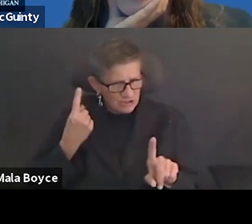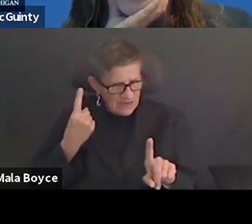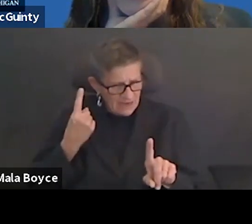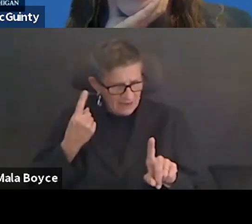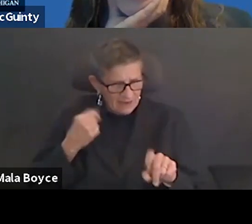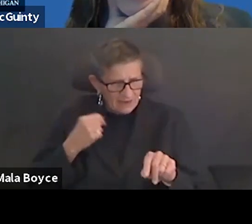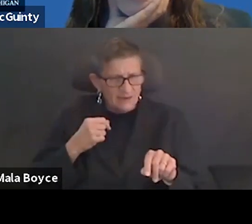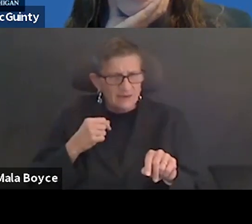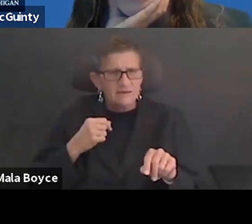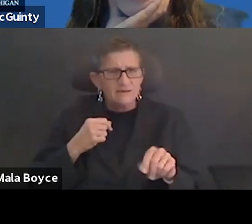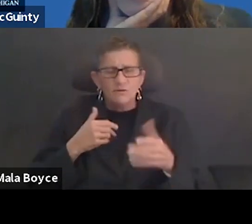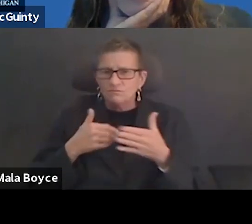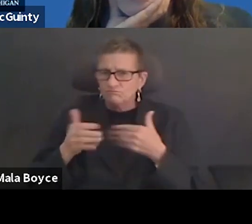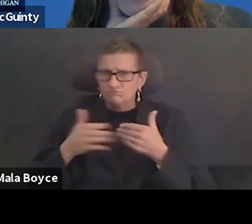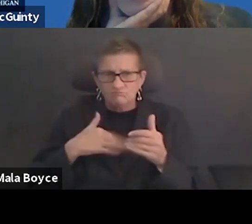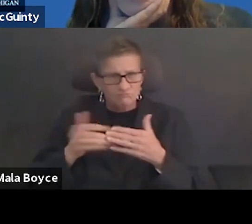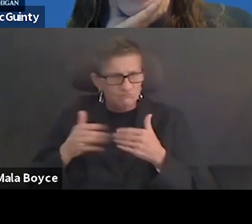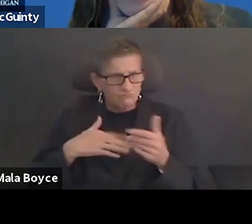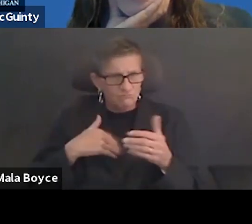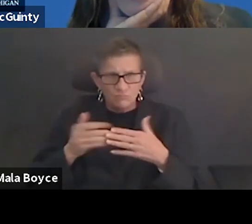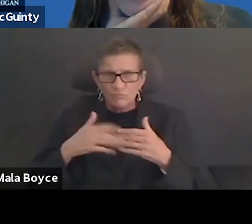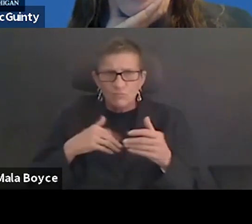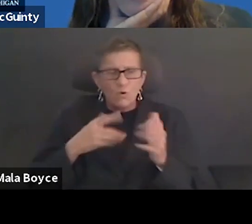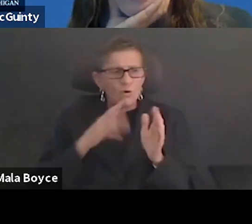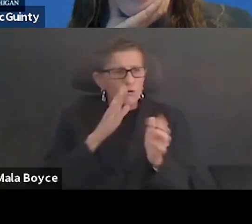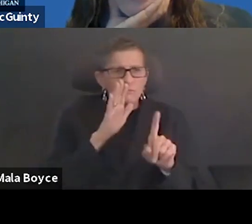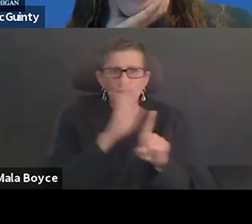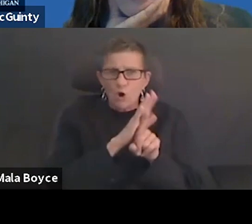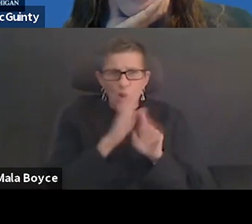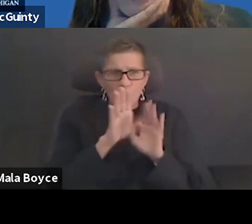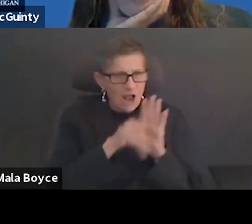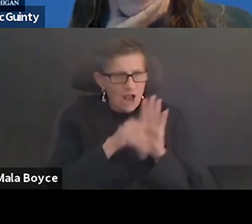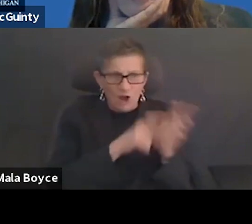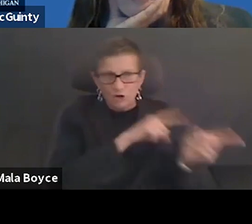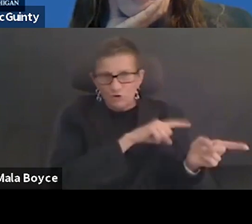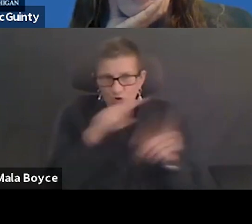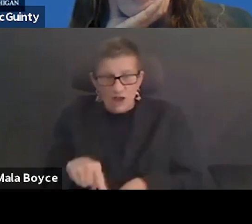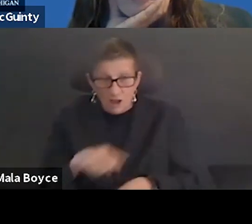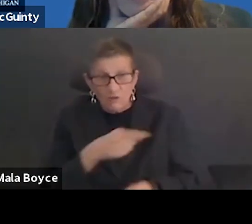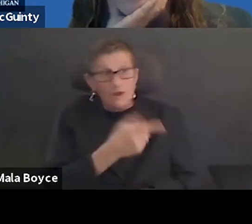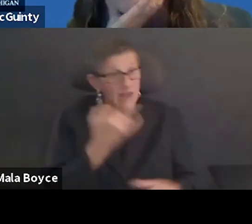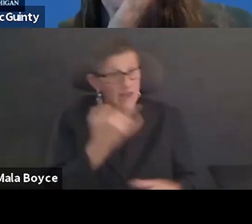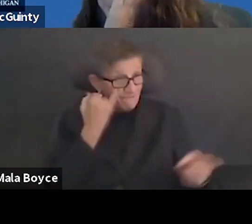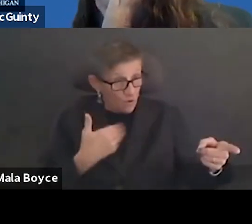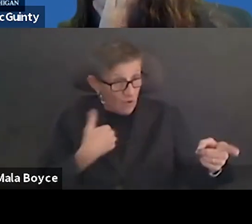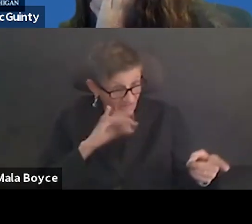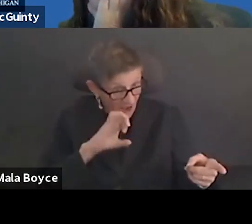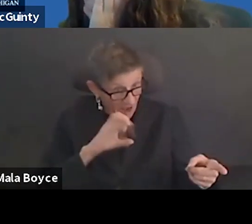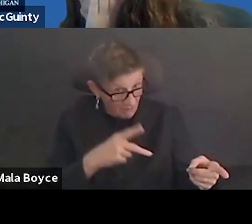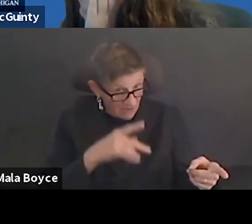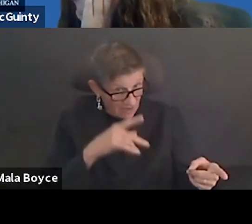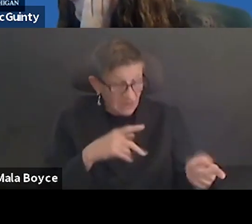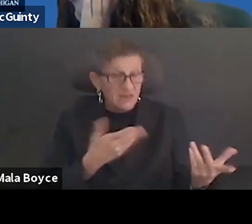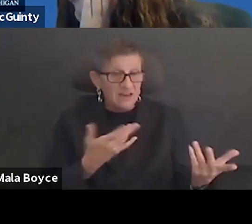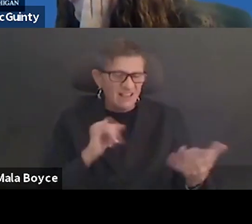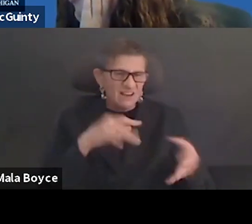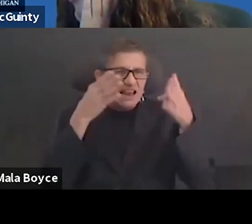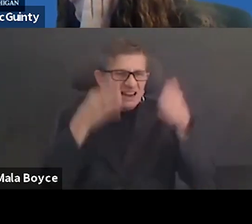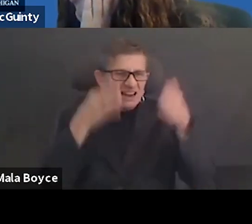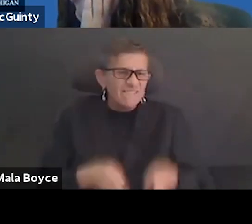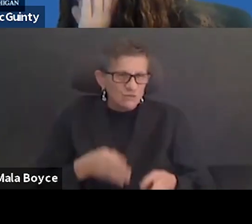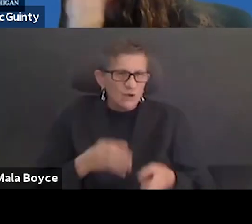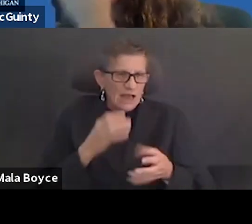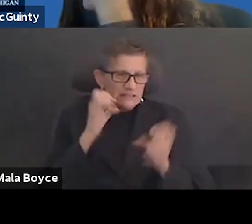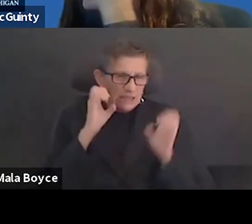that regardless of whatever background you're coming in with, if you had an IEP, which is an individualized education